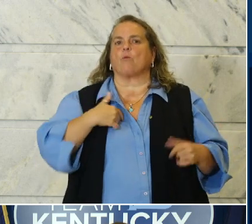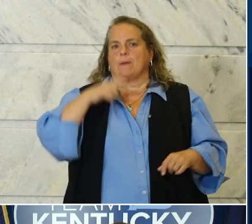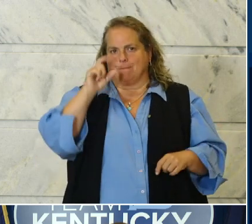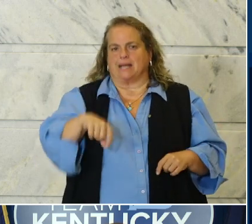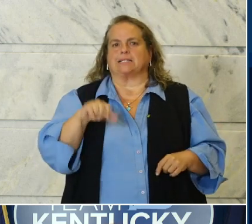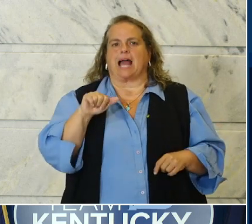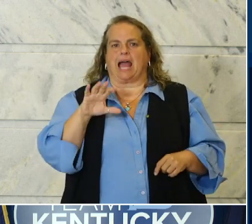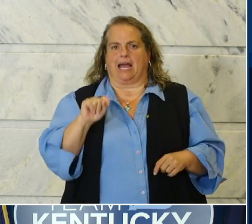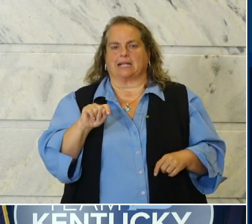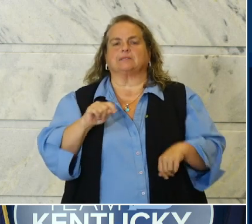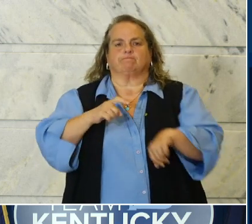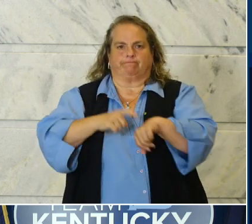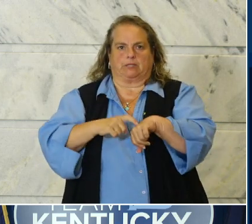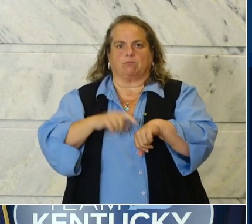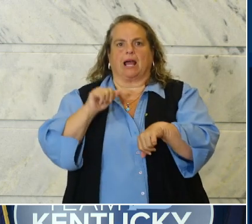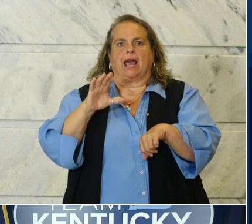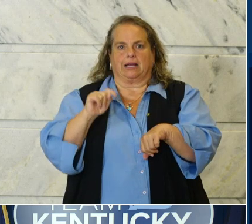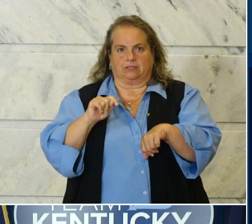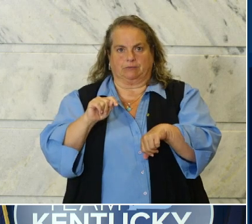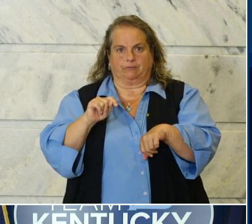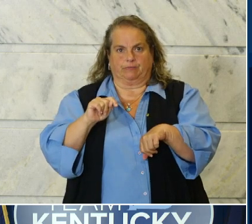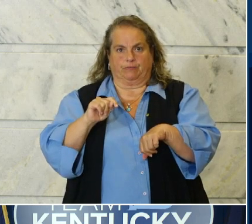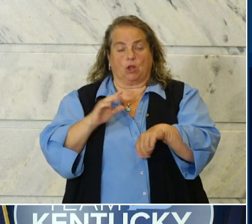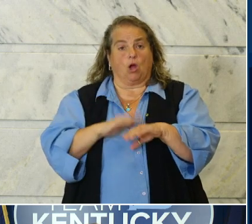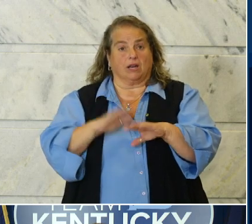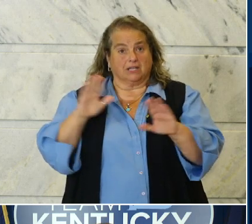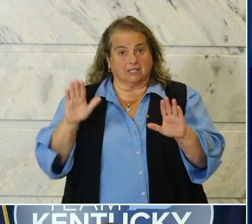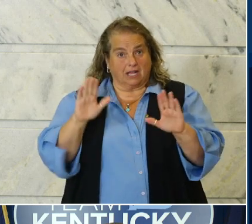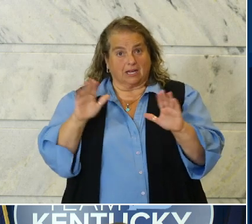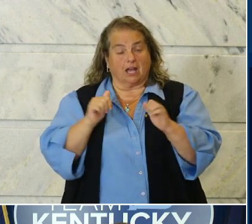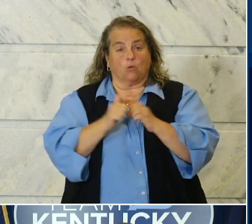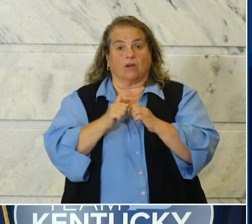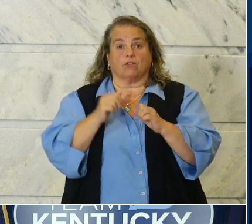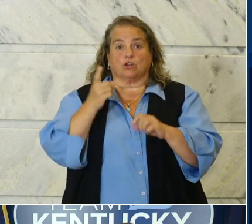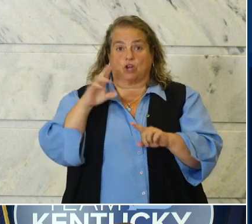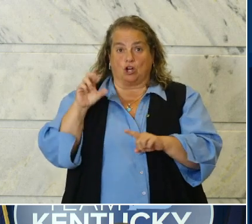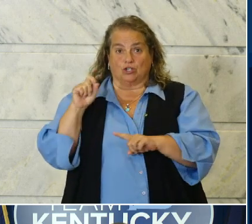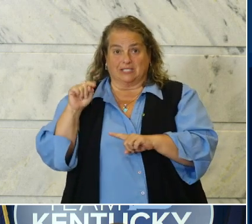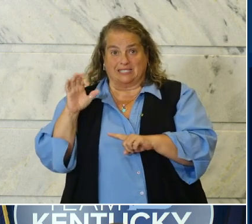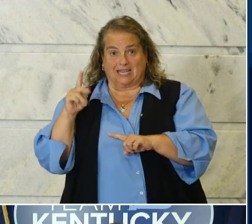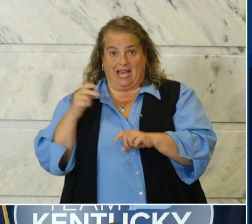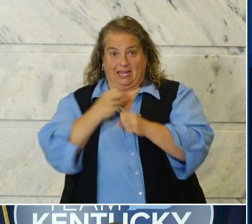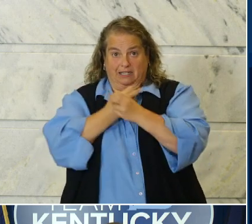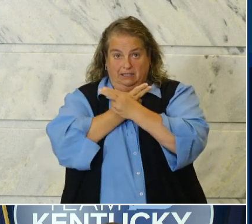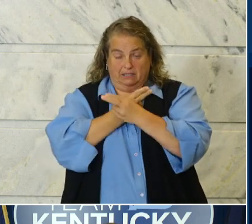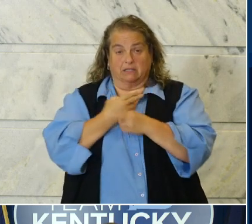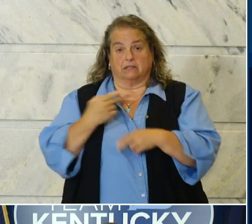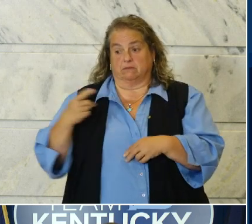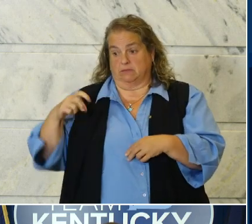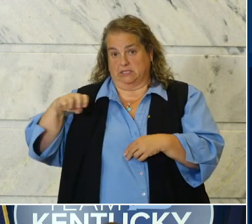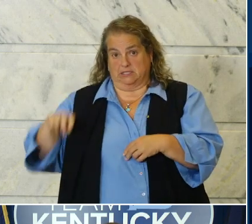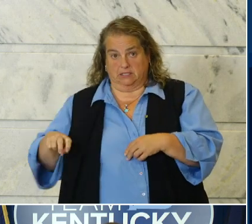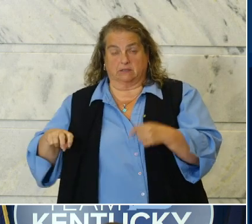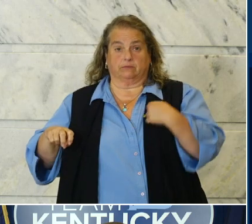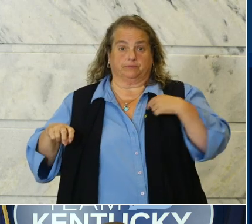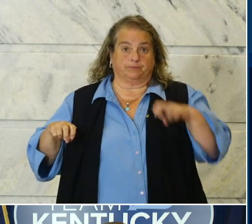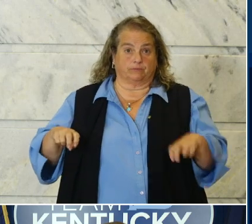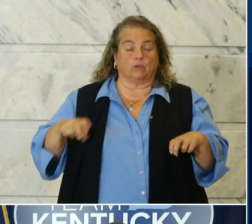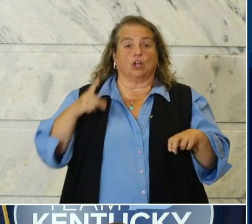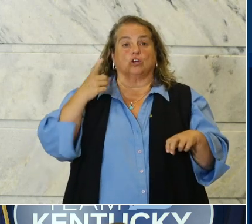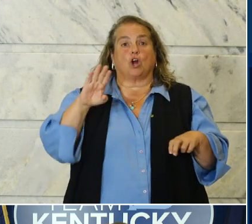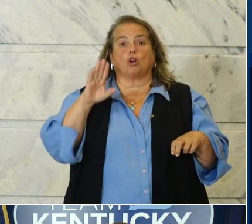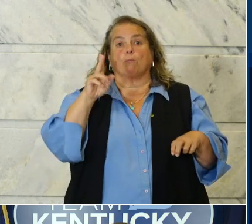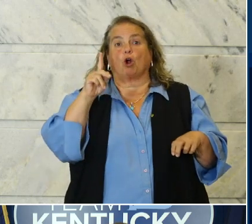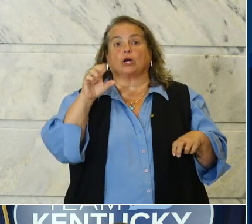And on Sunday, with Dr. Stack and I sitting on one side of the table and having a conversation with Dr.